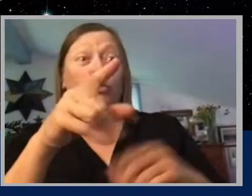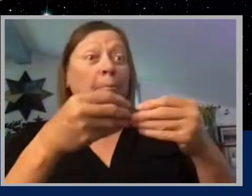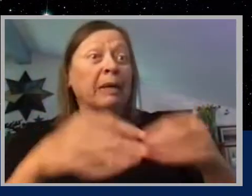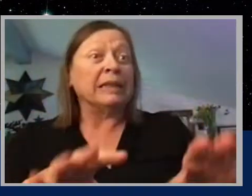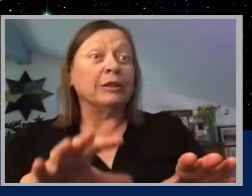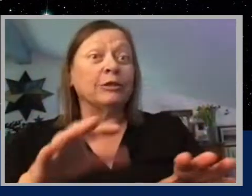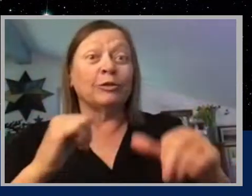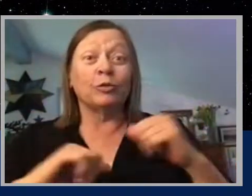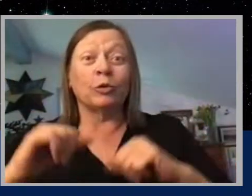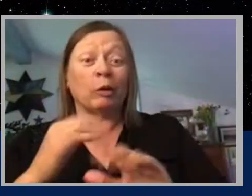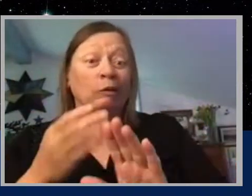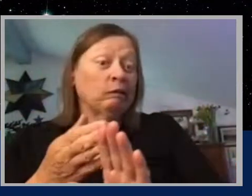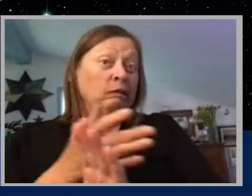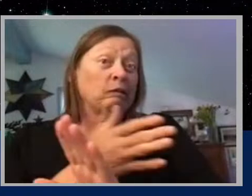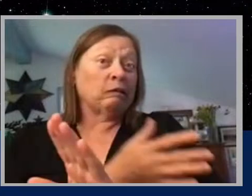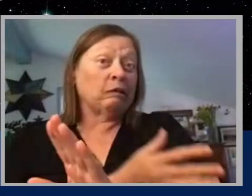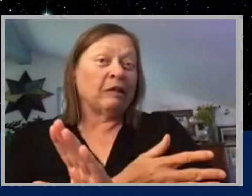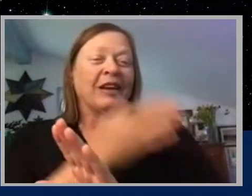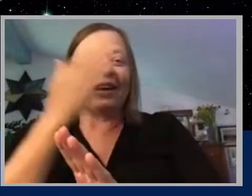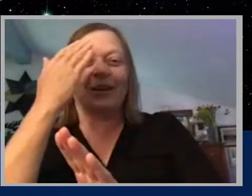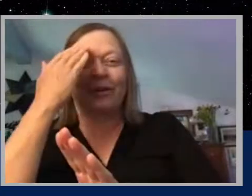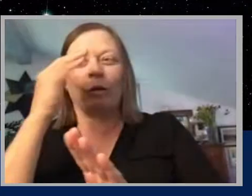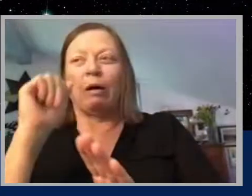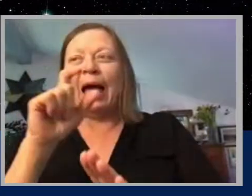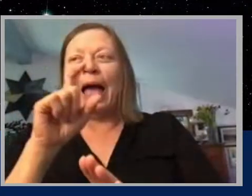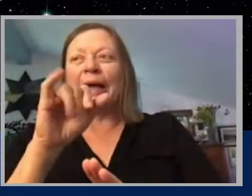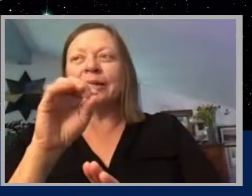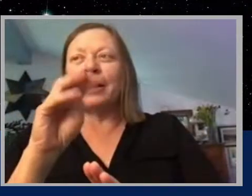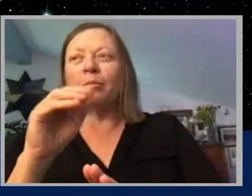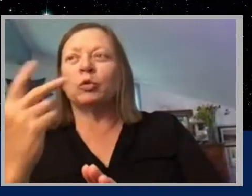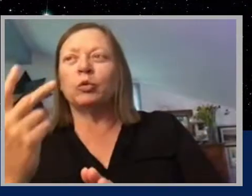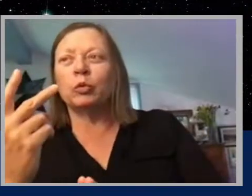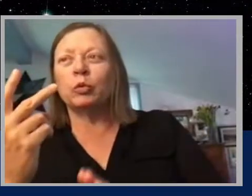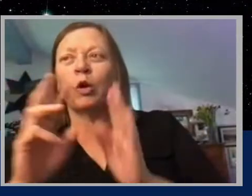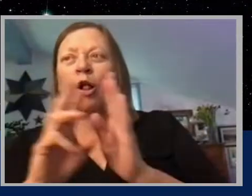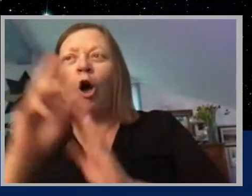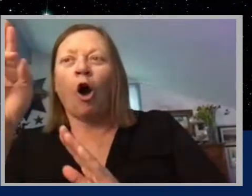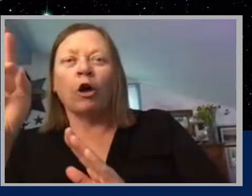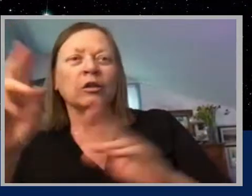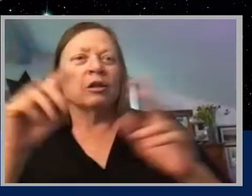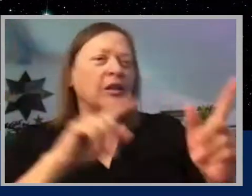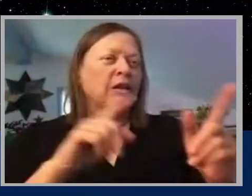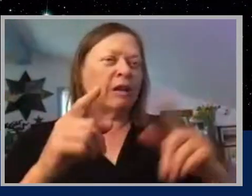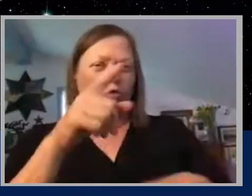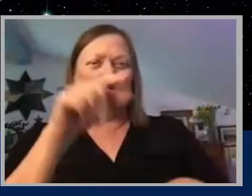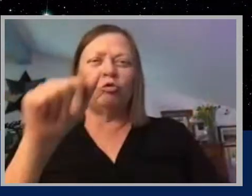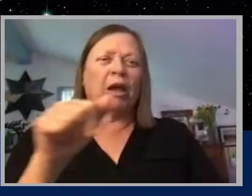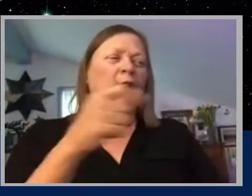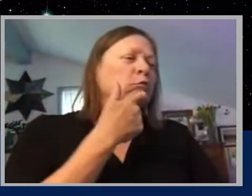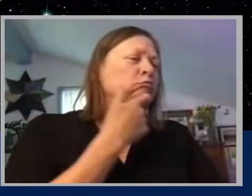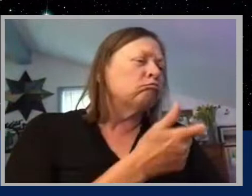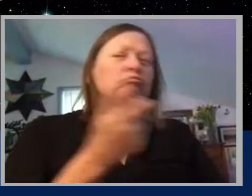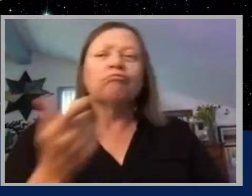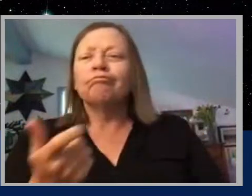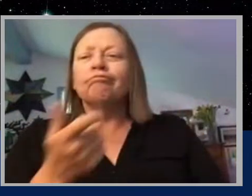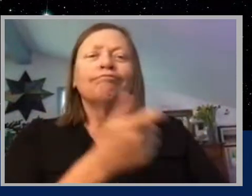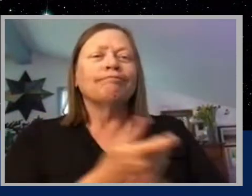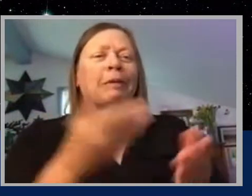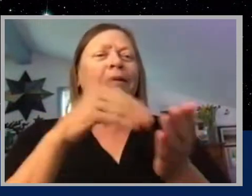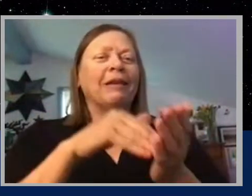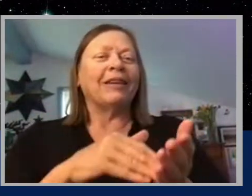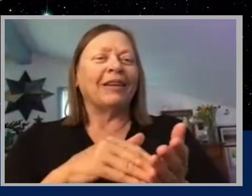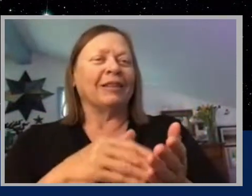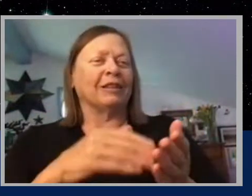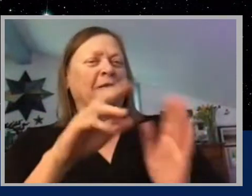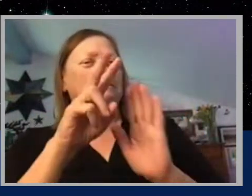were sort of like there with the Axiom 2 launch coverage as well, you can watch this anytime. You can scroll back. It's going to be here on all these different channels. It's a video you can